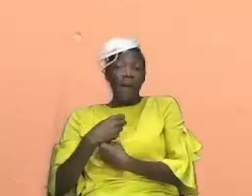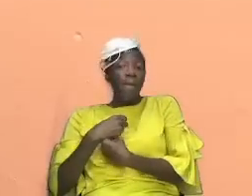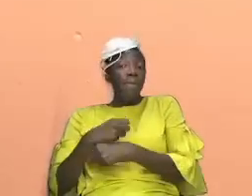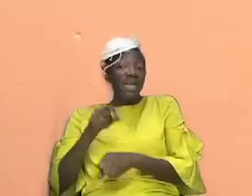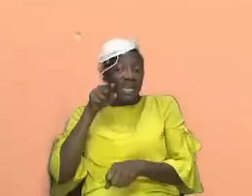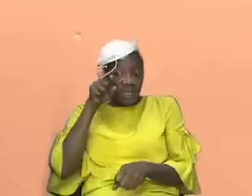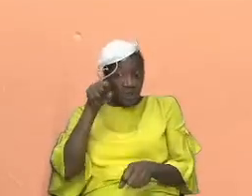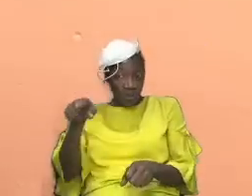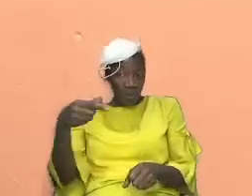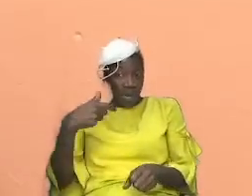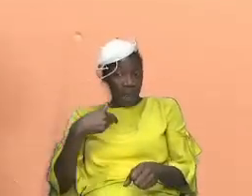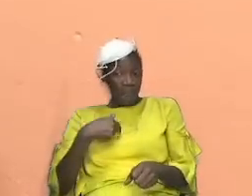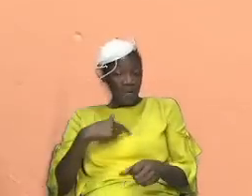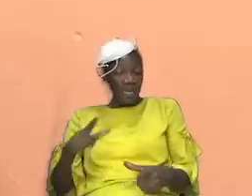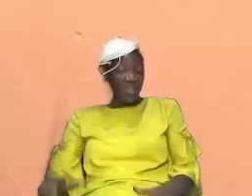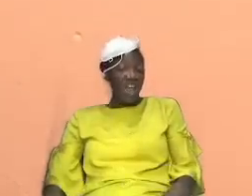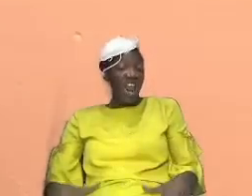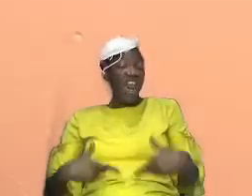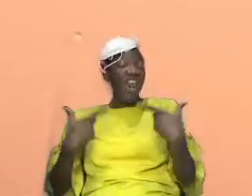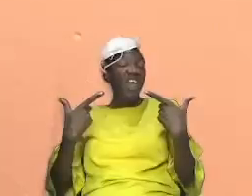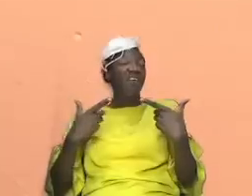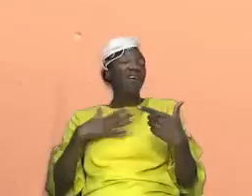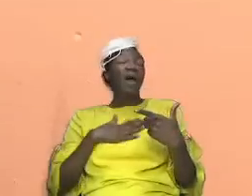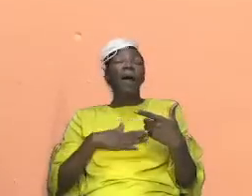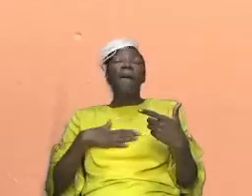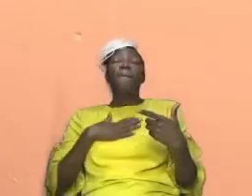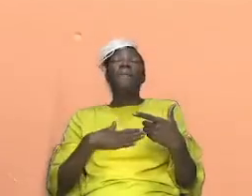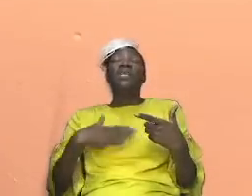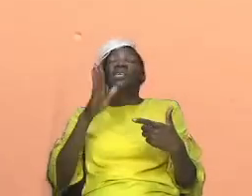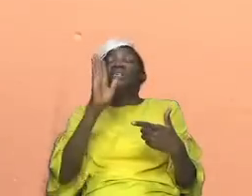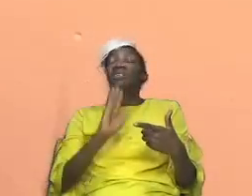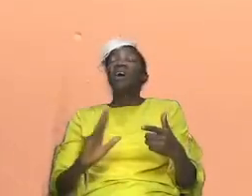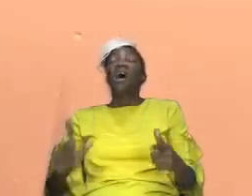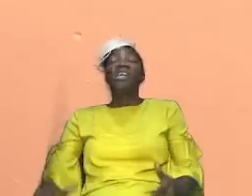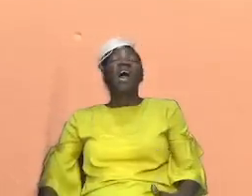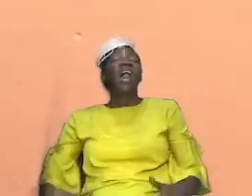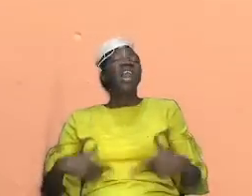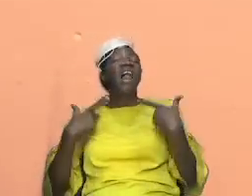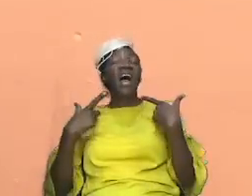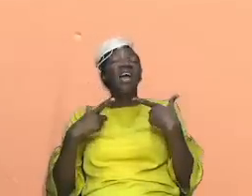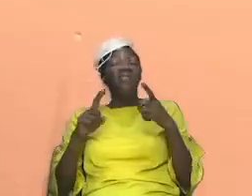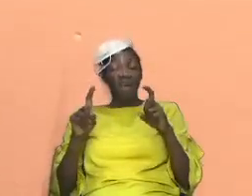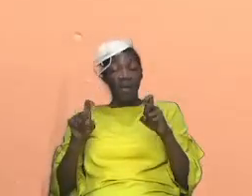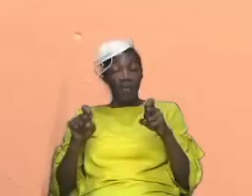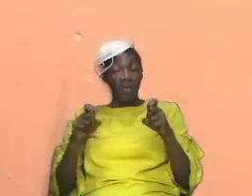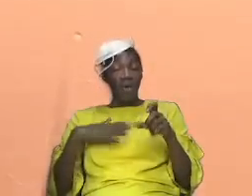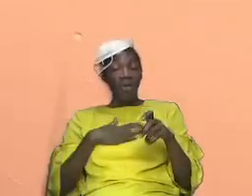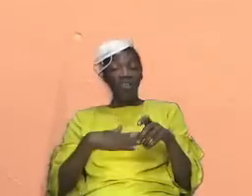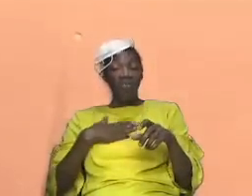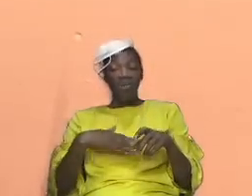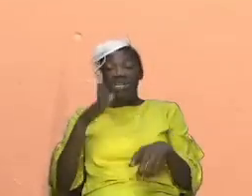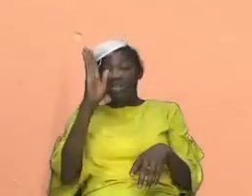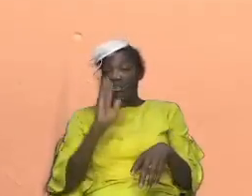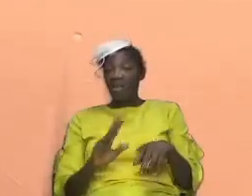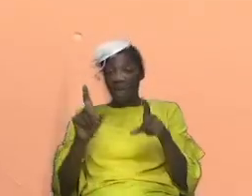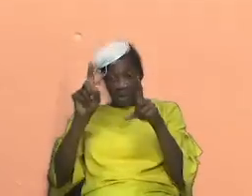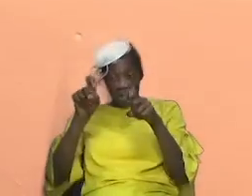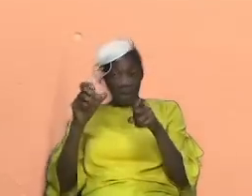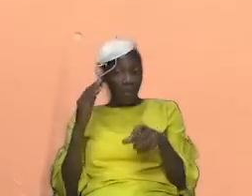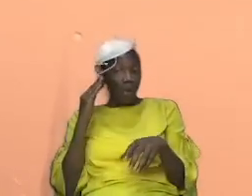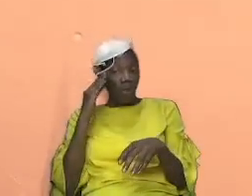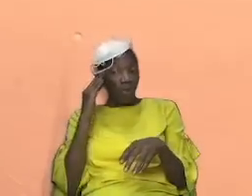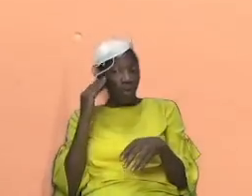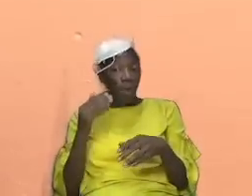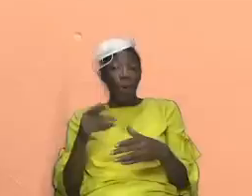to live to please Him. Our lives must please Him. And if we are going to please Him, we must know what it is that